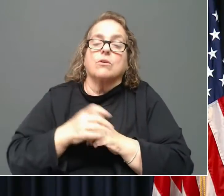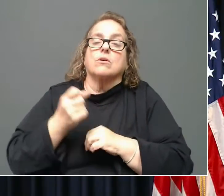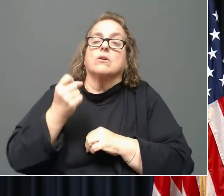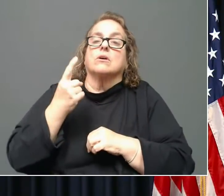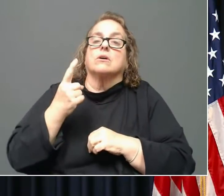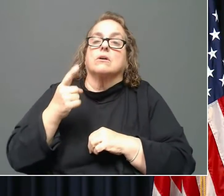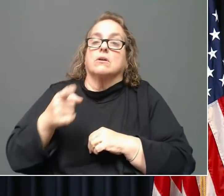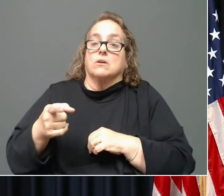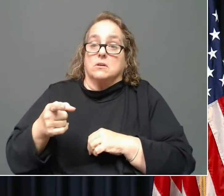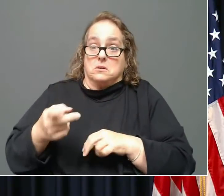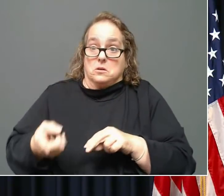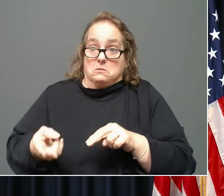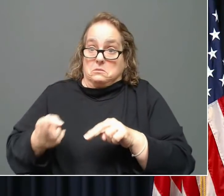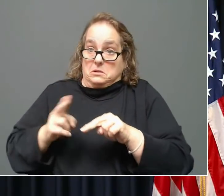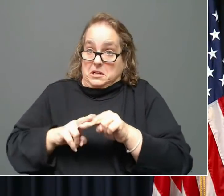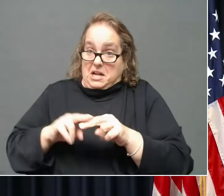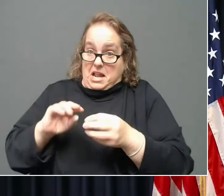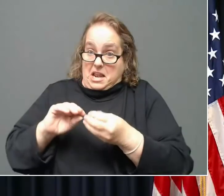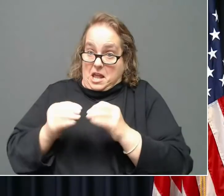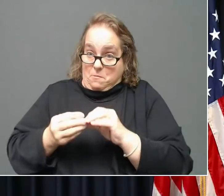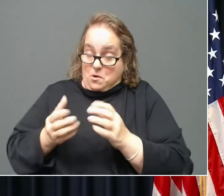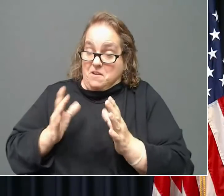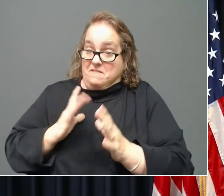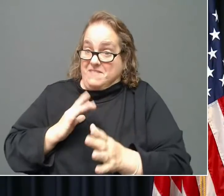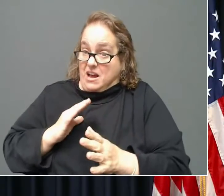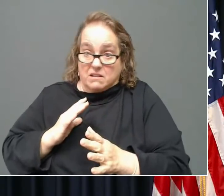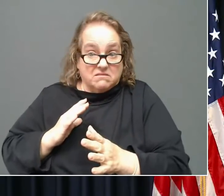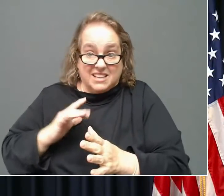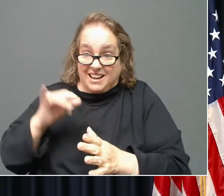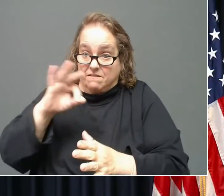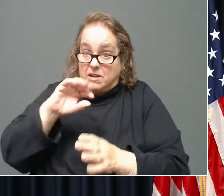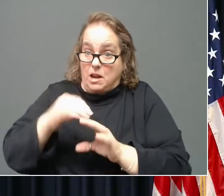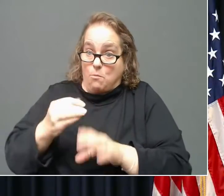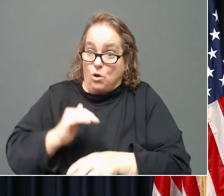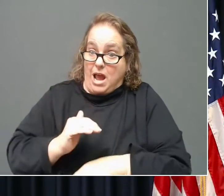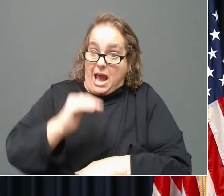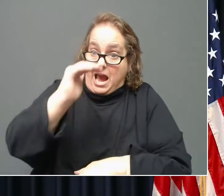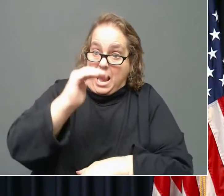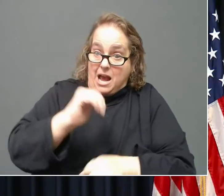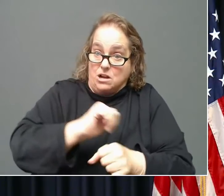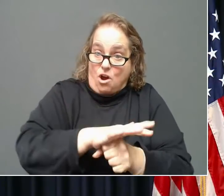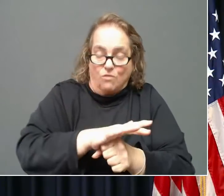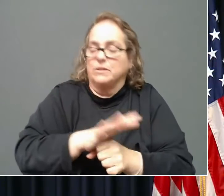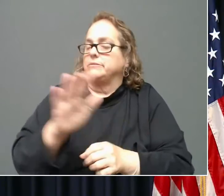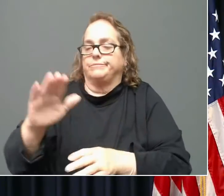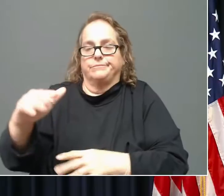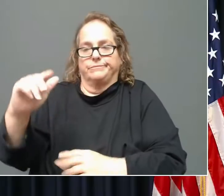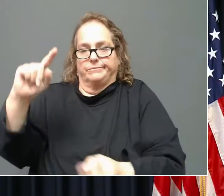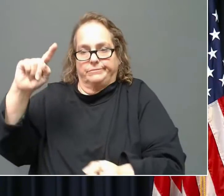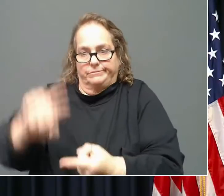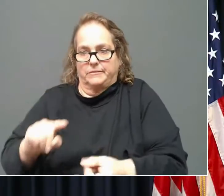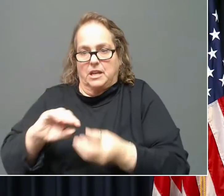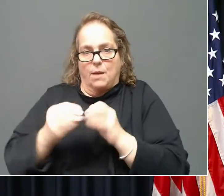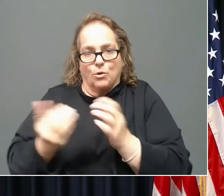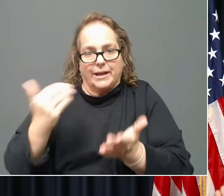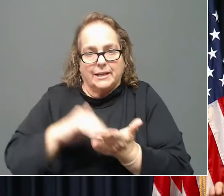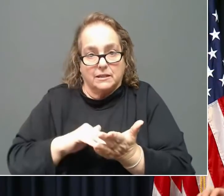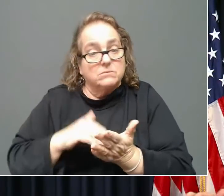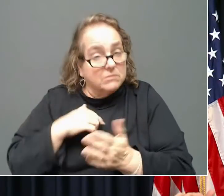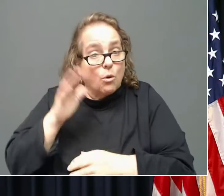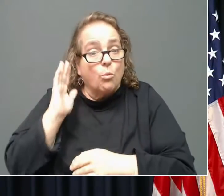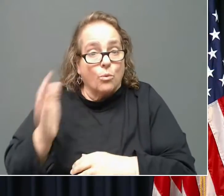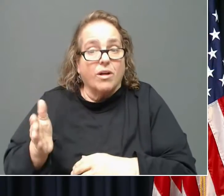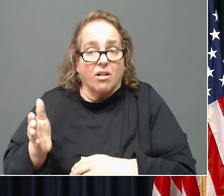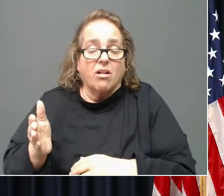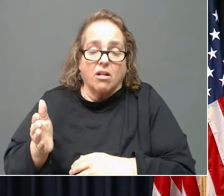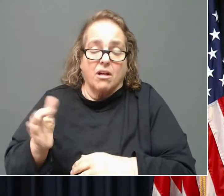when we're doing well, but also to be prepared to react if things get tough. And things are still at a place where we